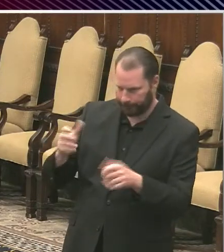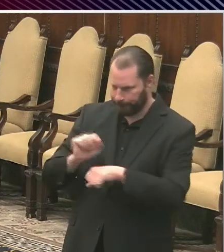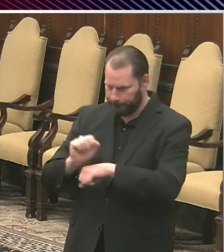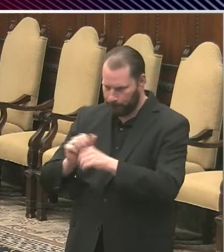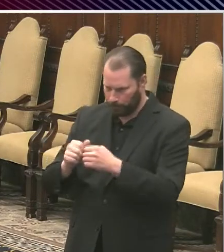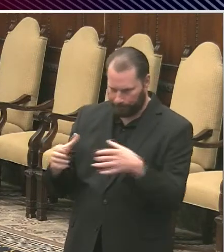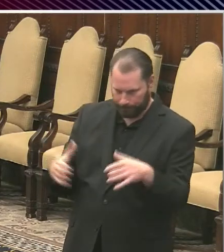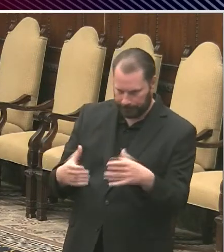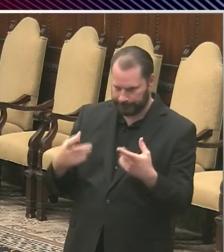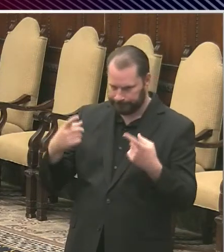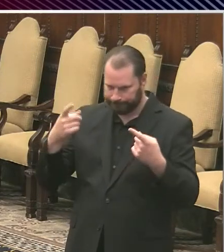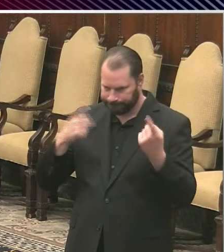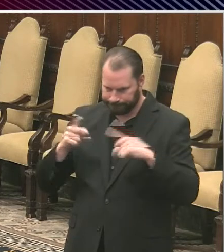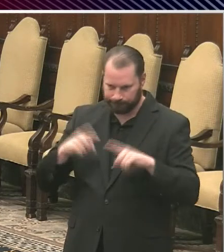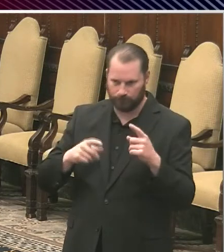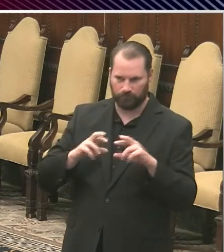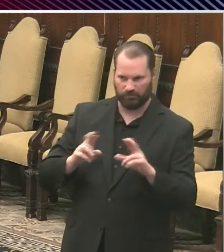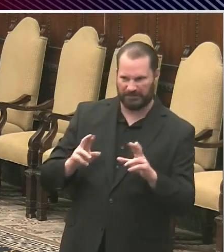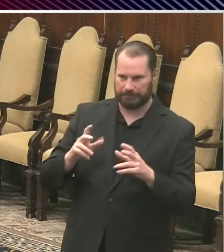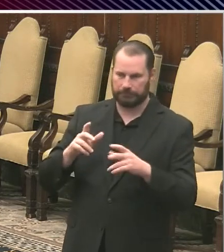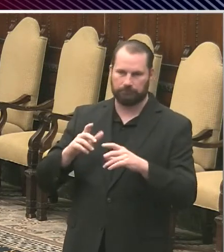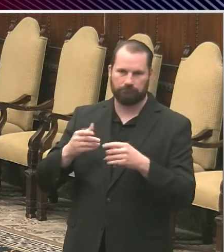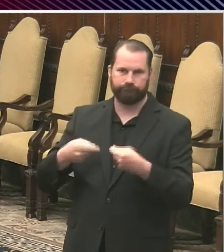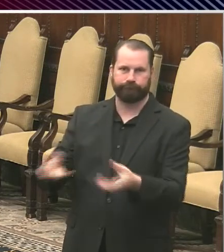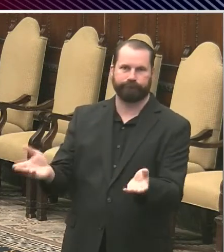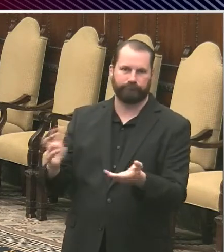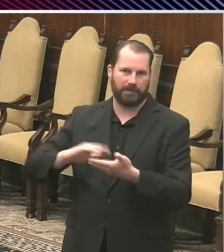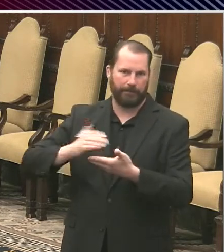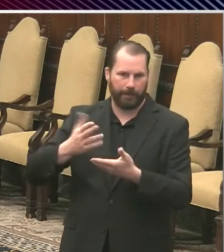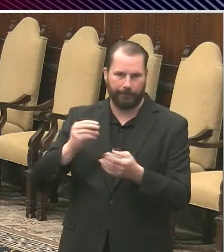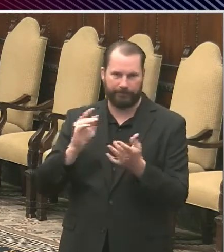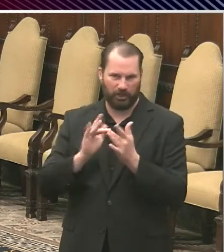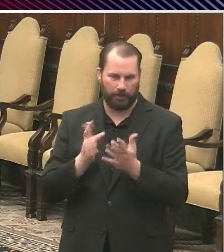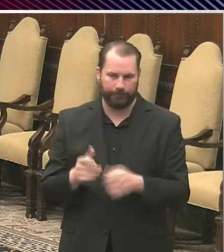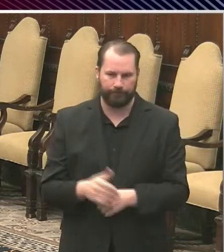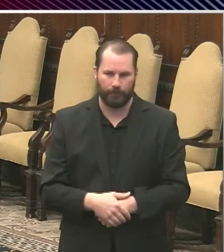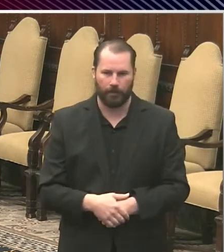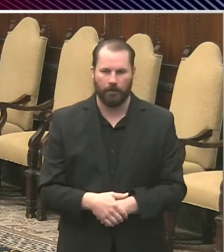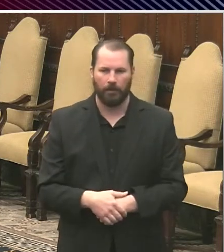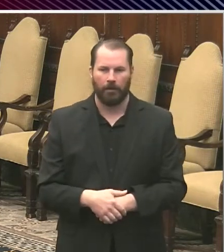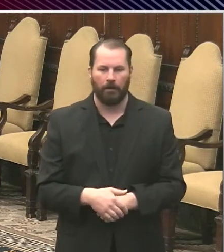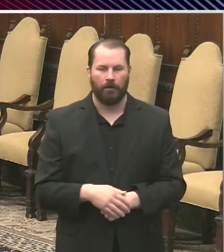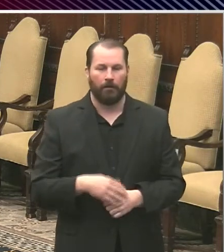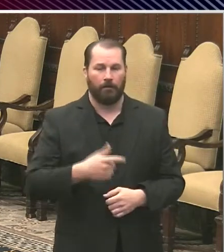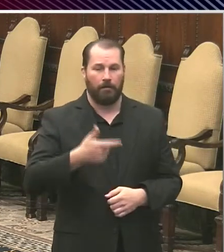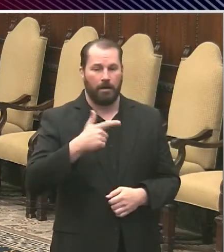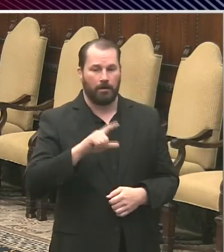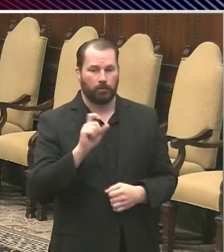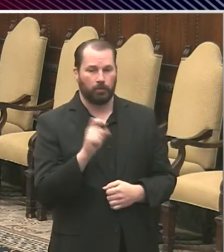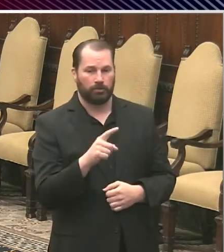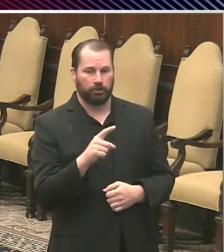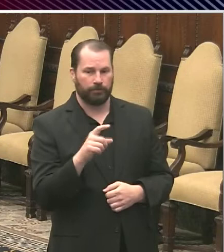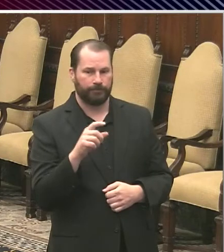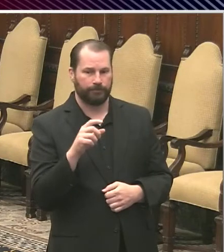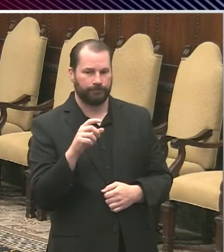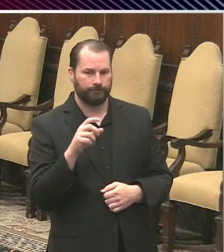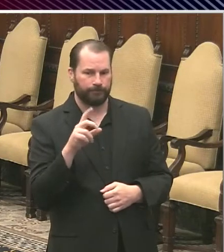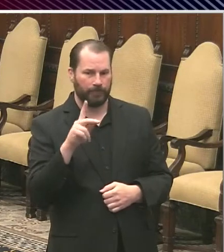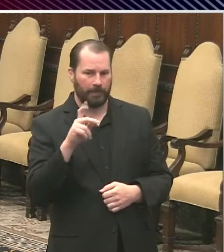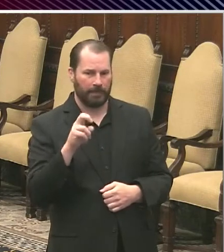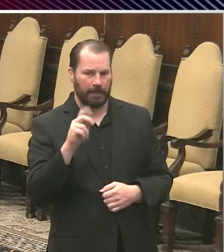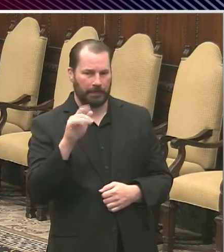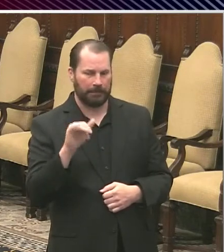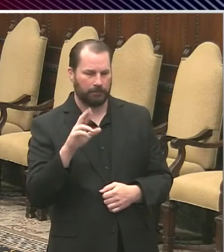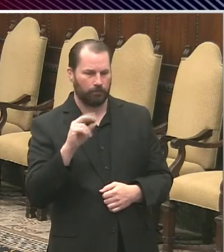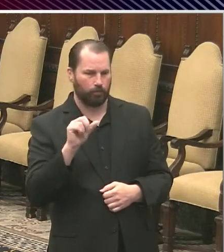Great. Thank you, Martin. We'll now go to Kennedy Rose with the Philadelphia Business Journal. Kennedy. Hi,